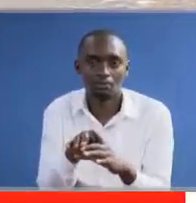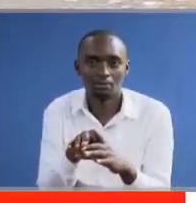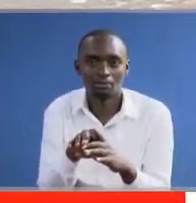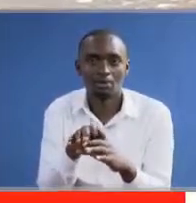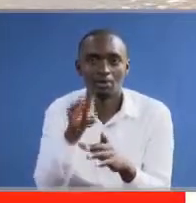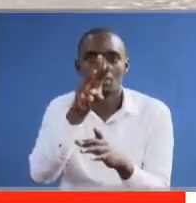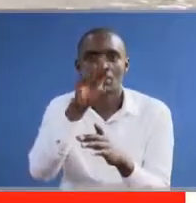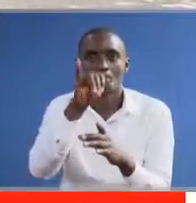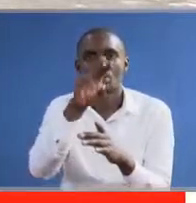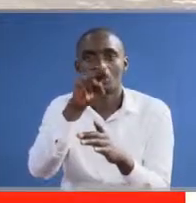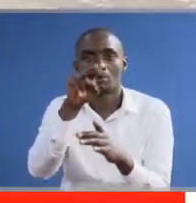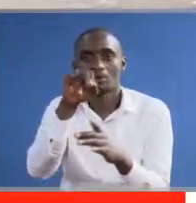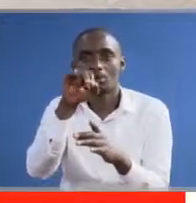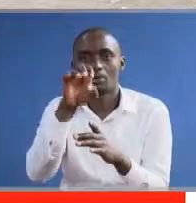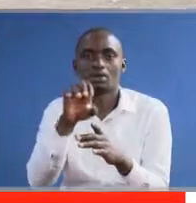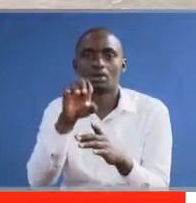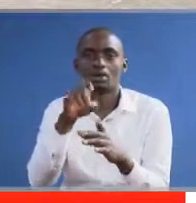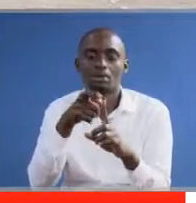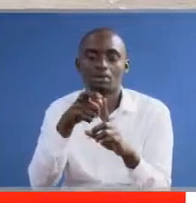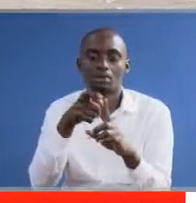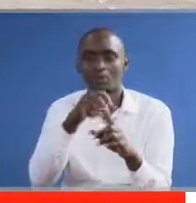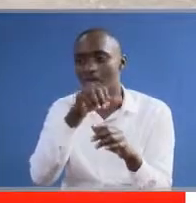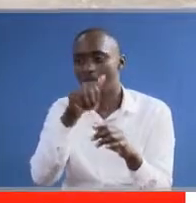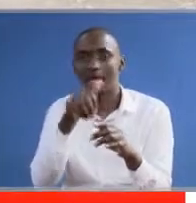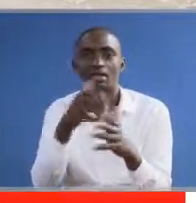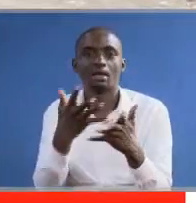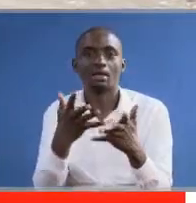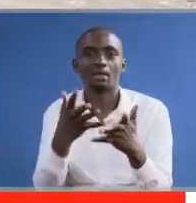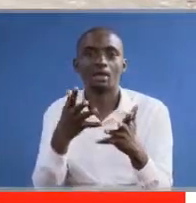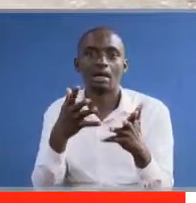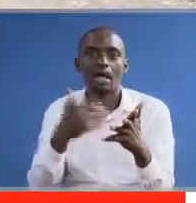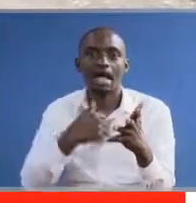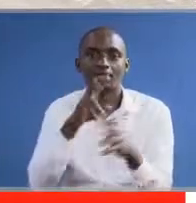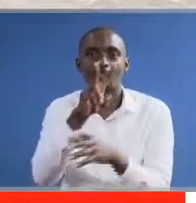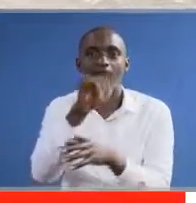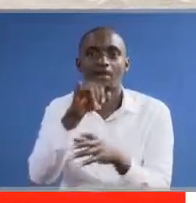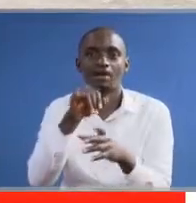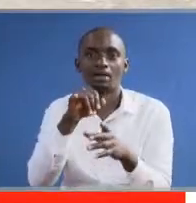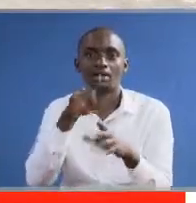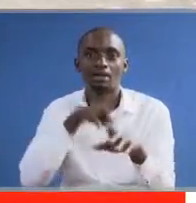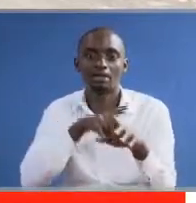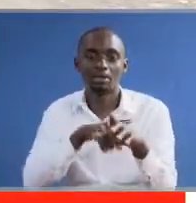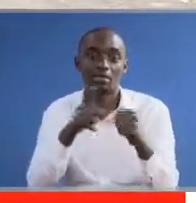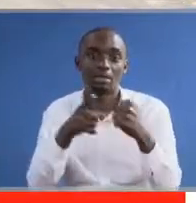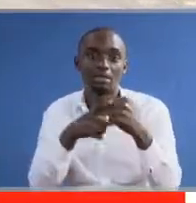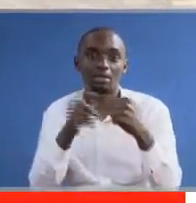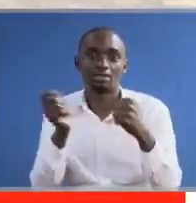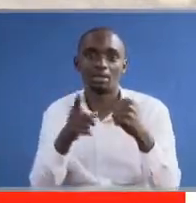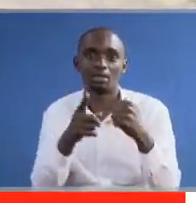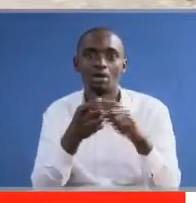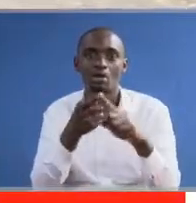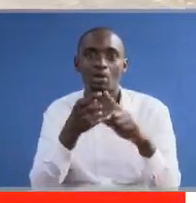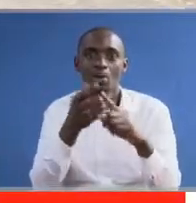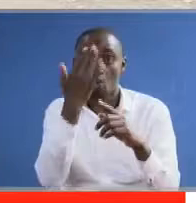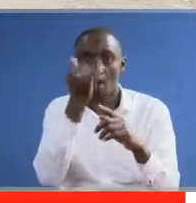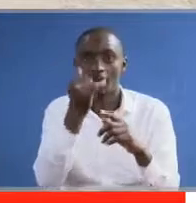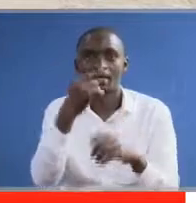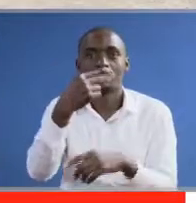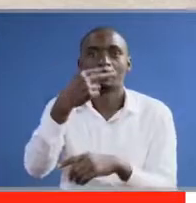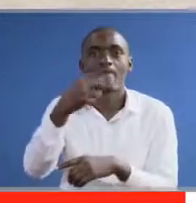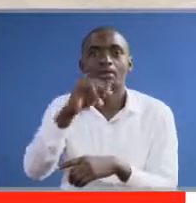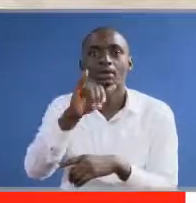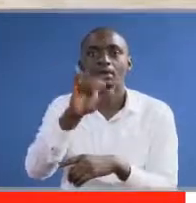Winnie Wanjogu, on the other hand, suffered visual impairment at the age of 6 months as a result of hydrocephalus,